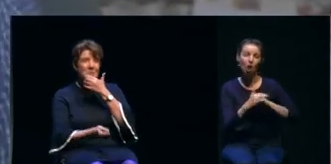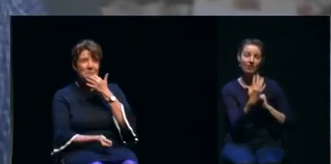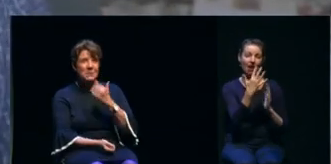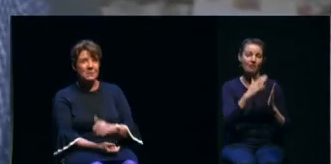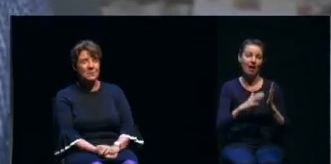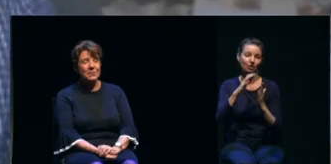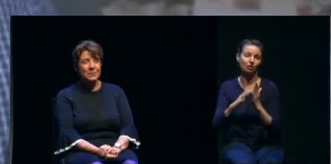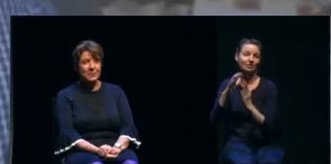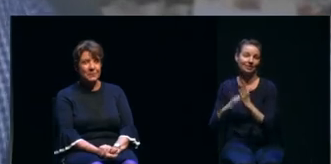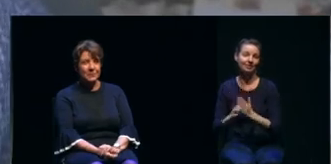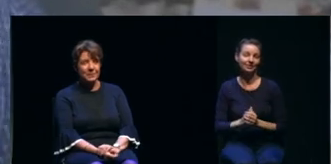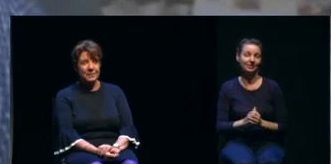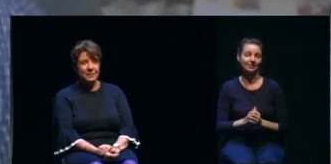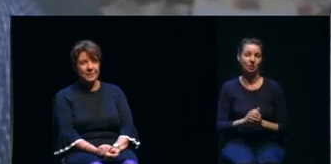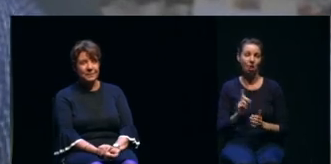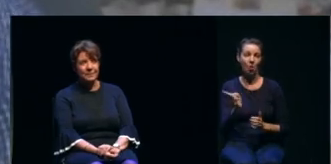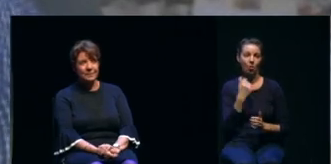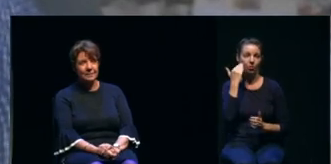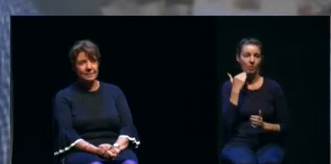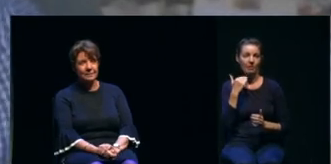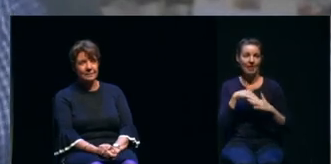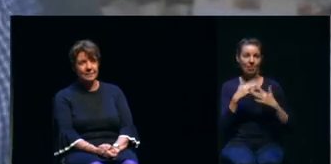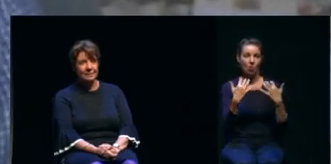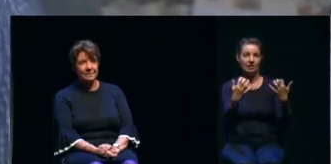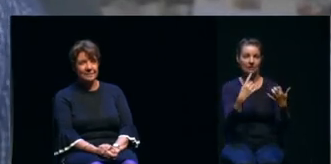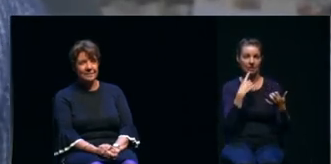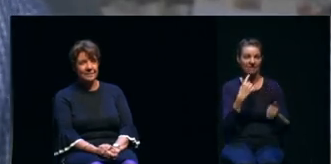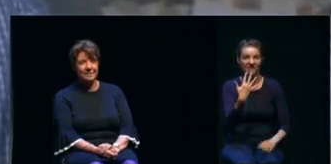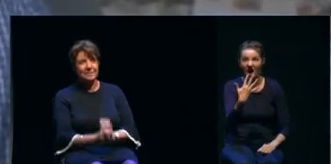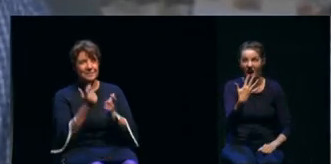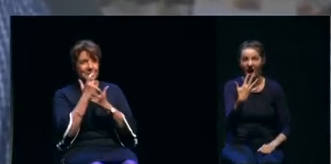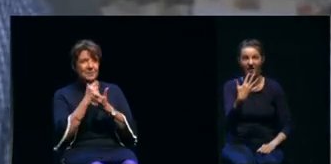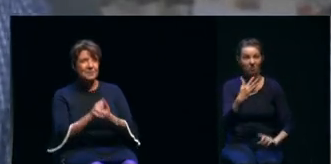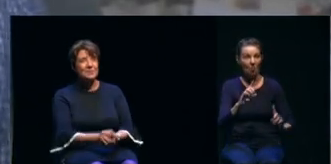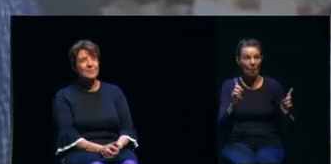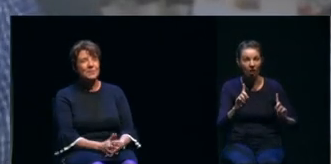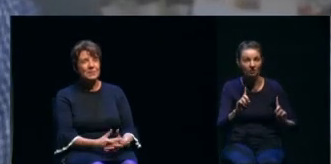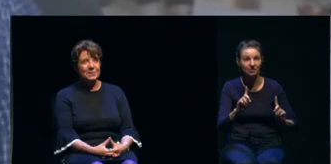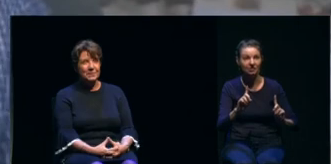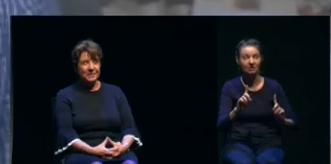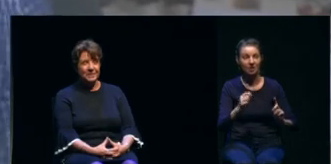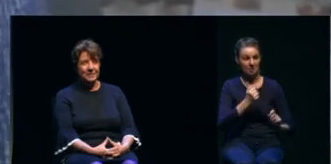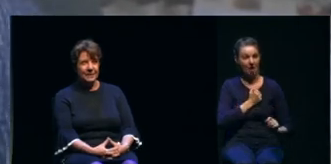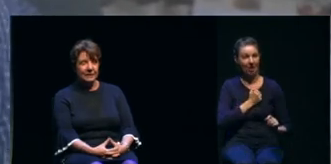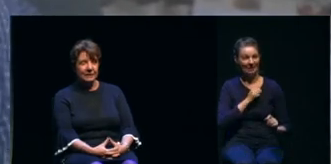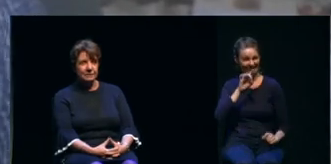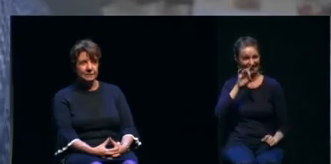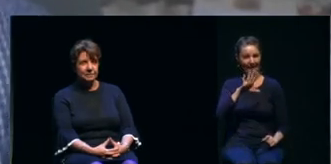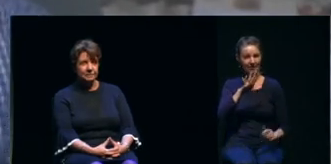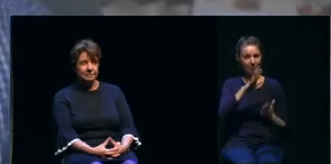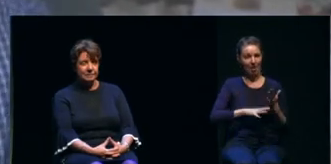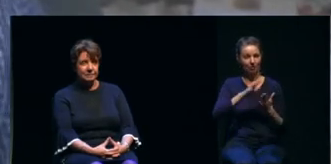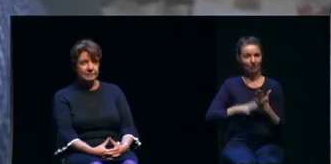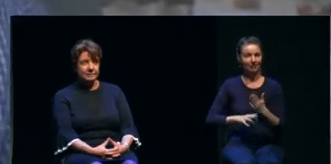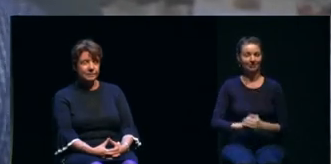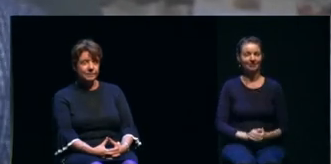every woman in the audience when I said five-page to-do list was like, five? What have you left off? Mine's 10. But this is part of